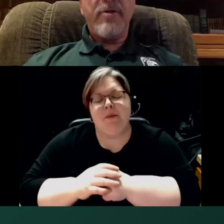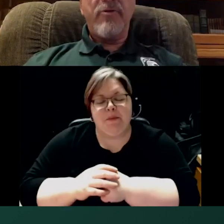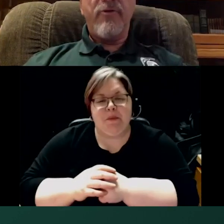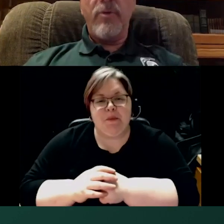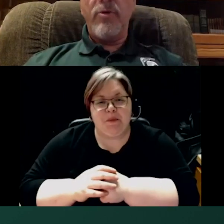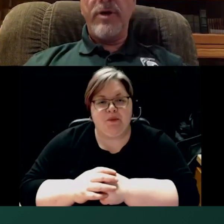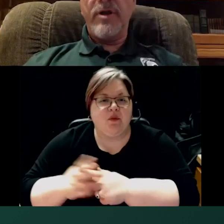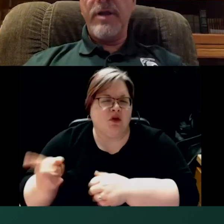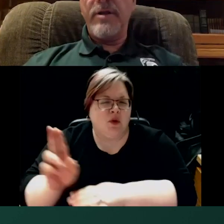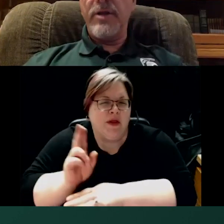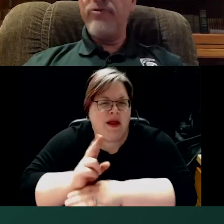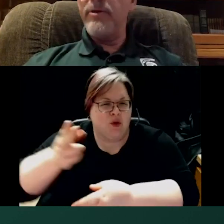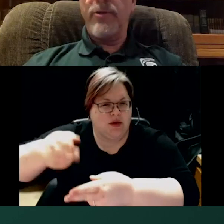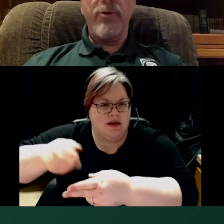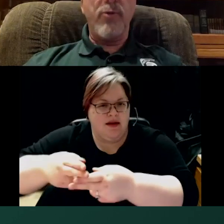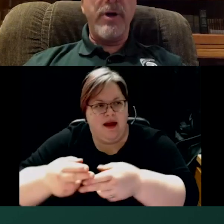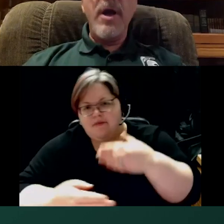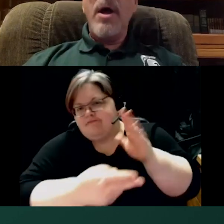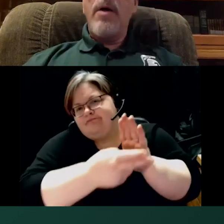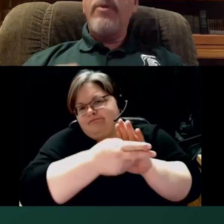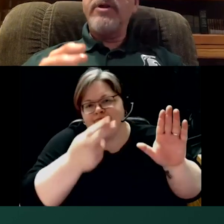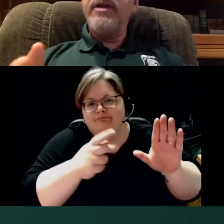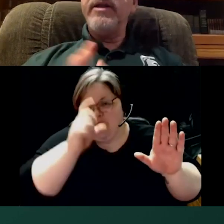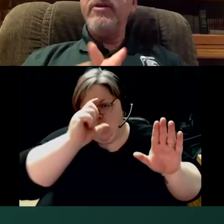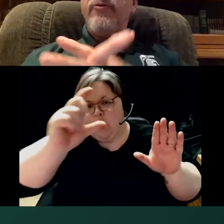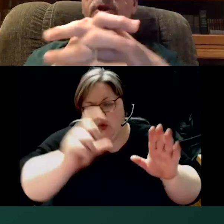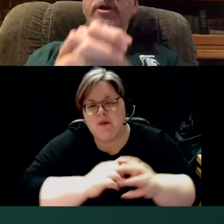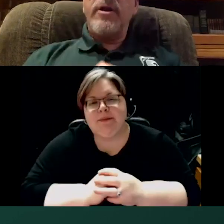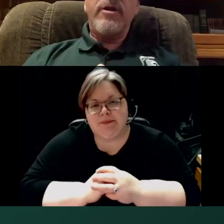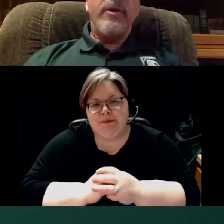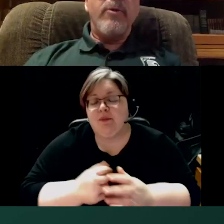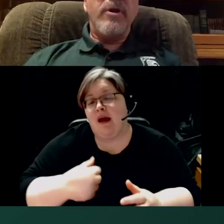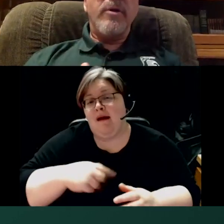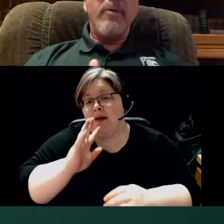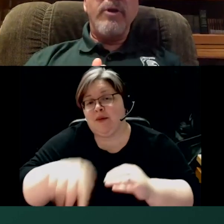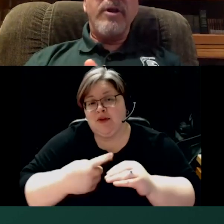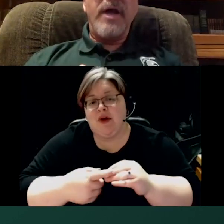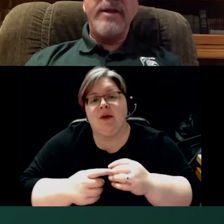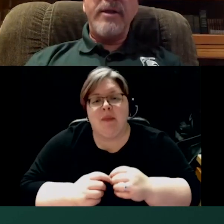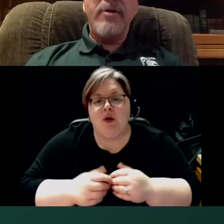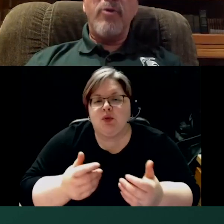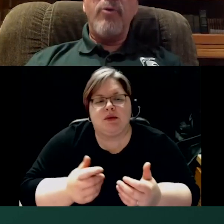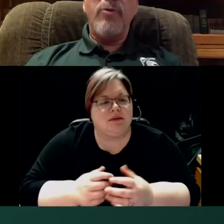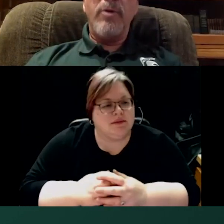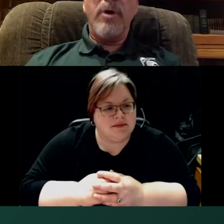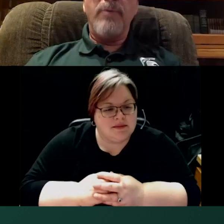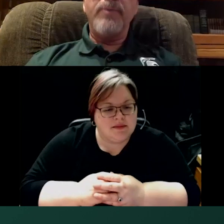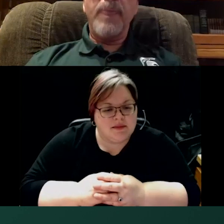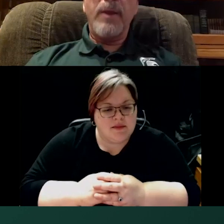is an extra full moon in the season, usually the third one. But in 1946, there was someone in Sky and Telescope